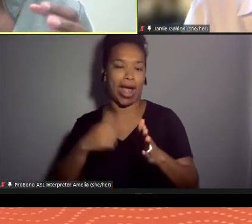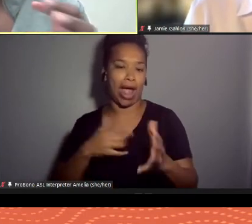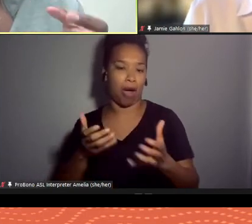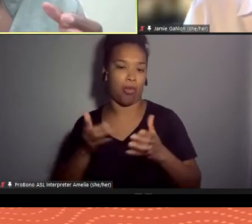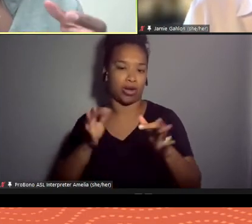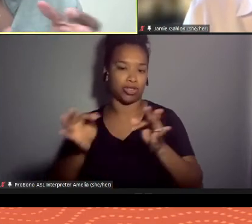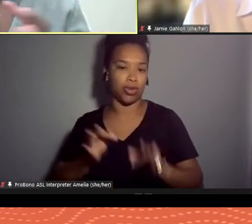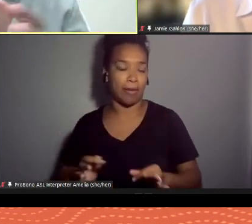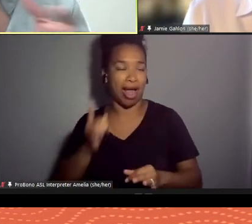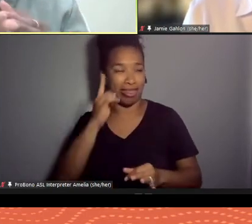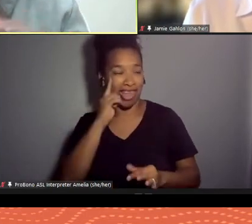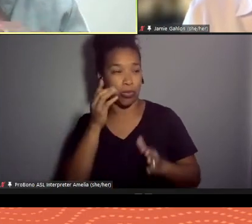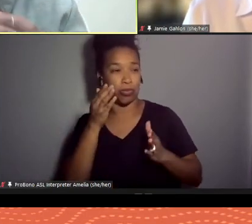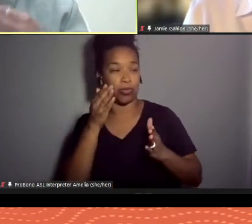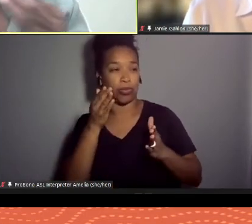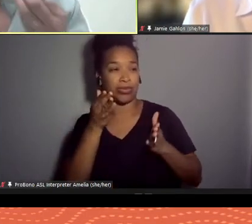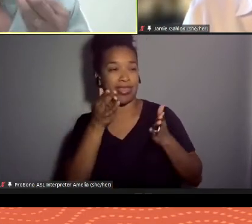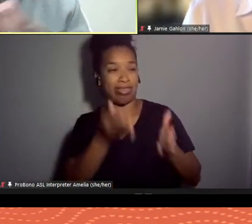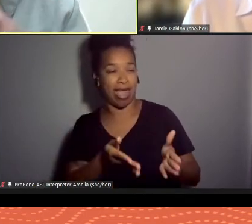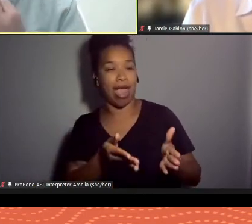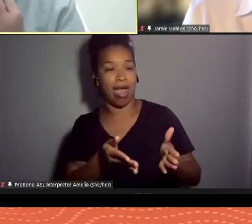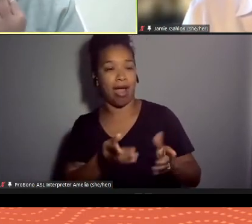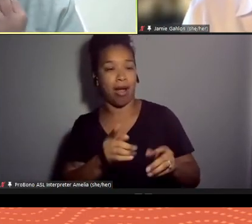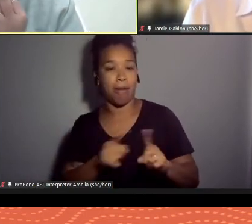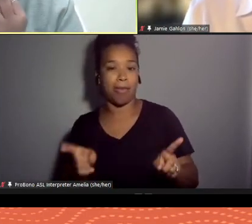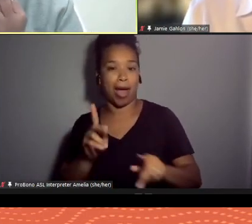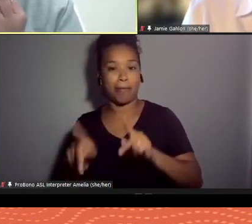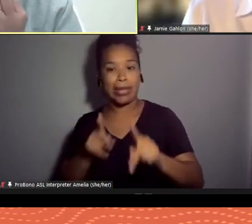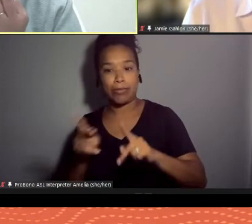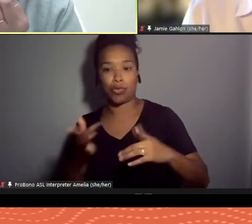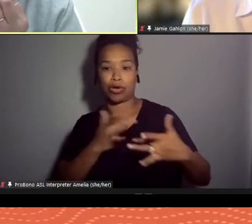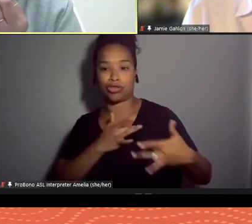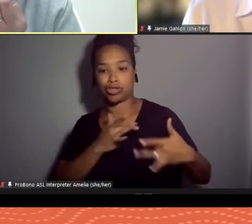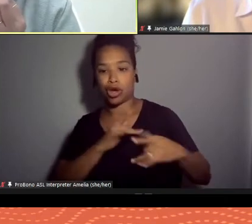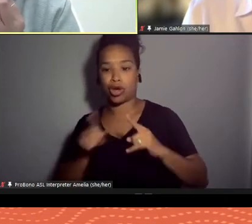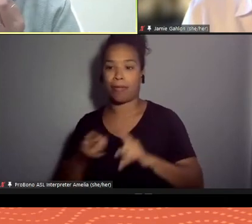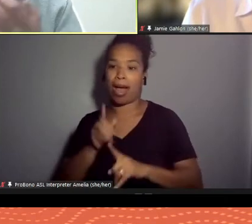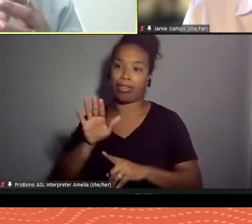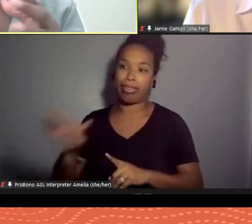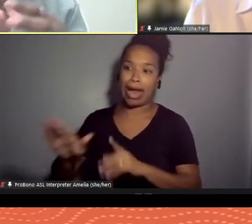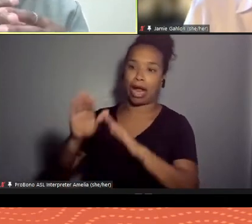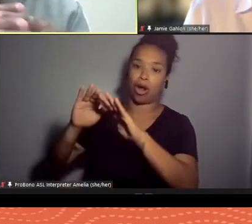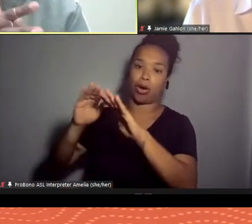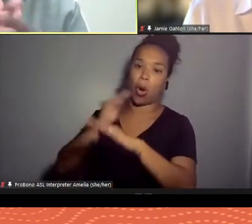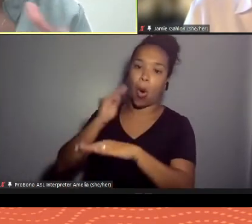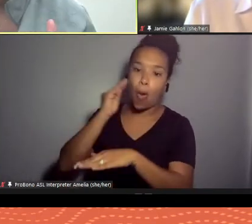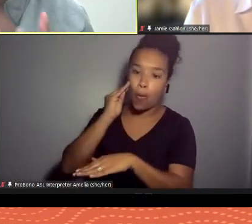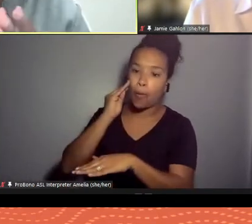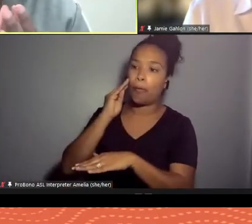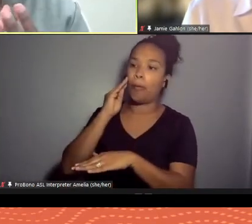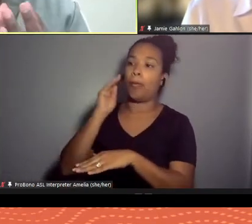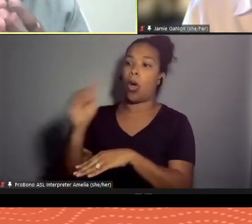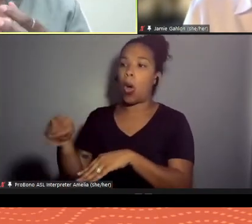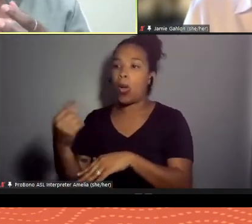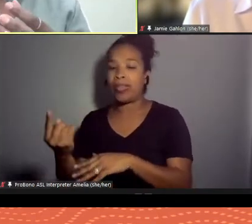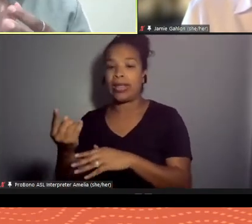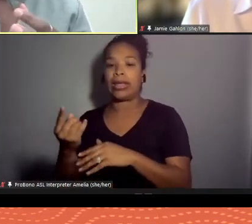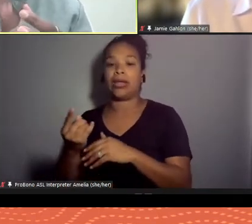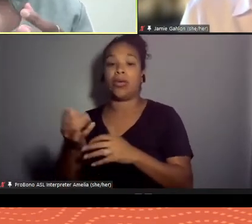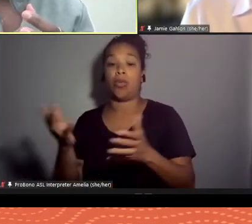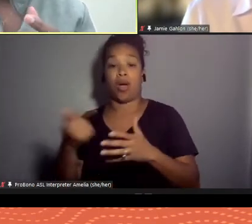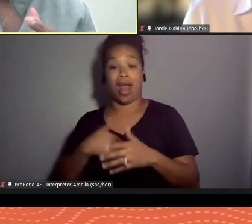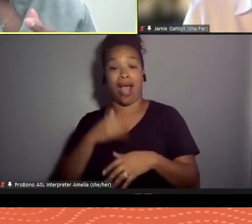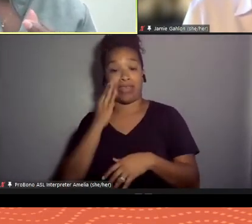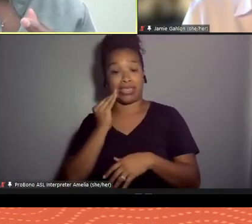there. Just people were concerned about their own household, so to speak. And what I've experienced is